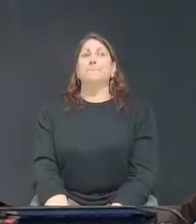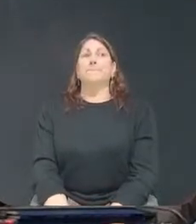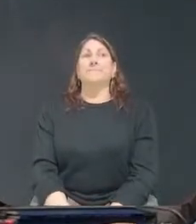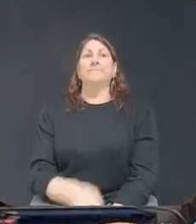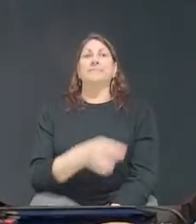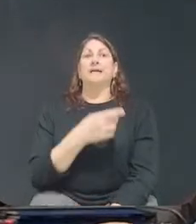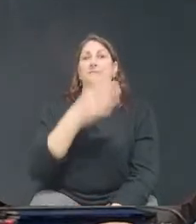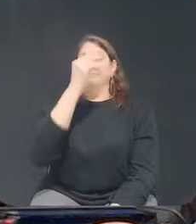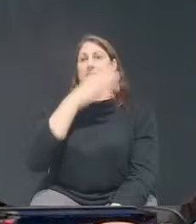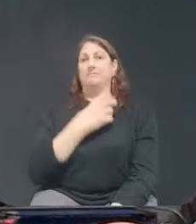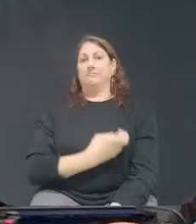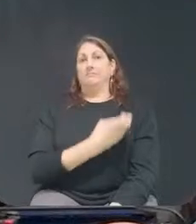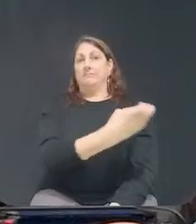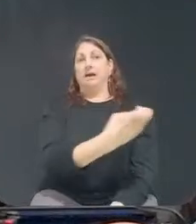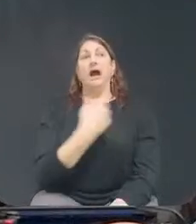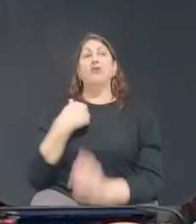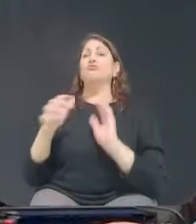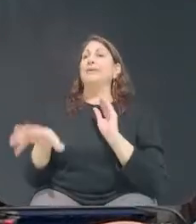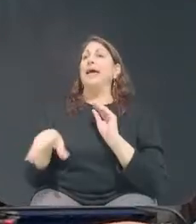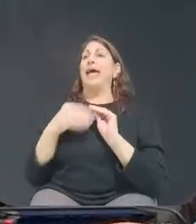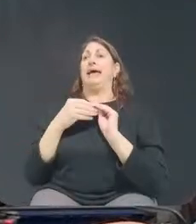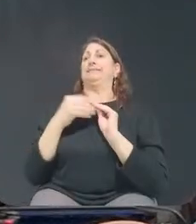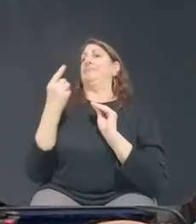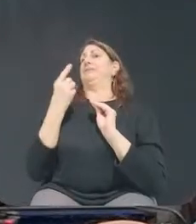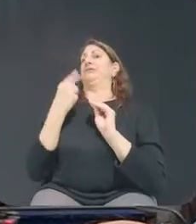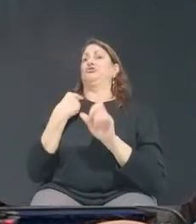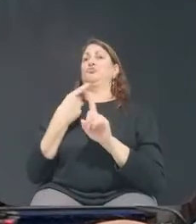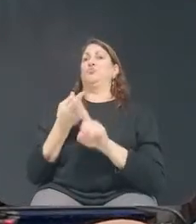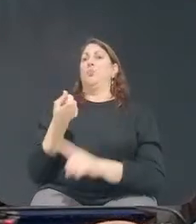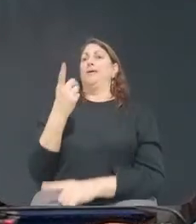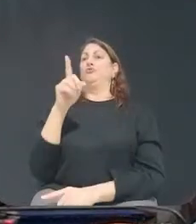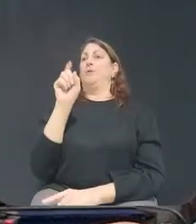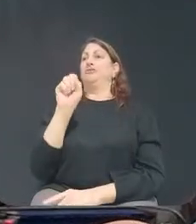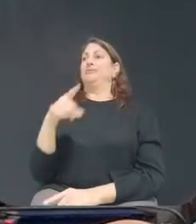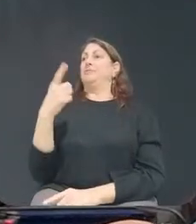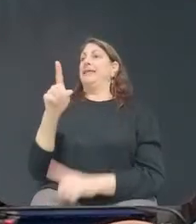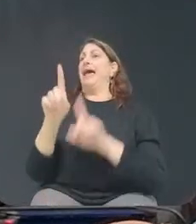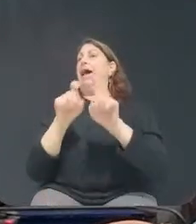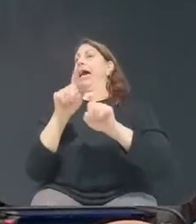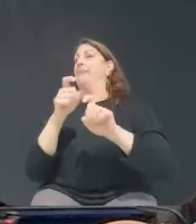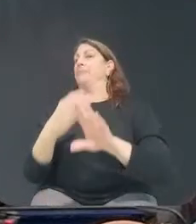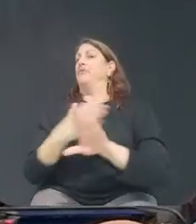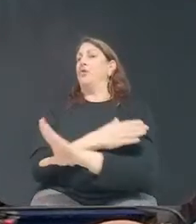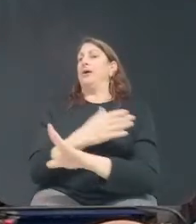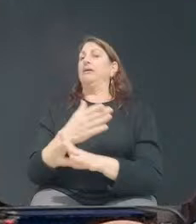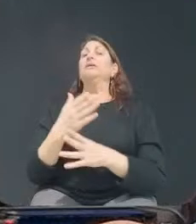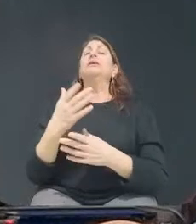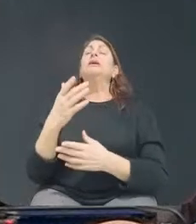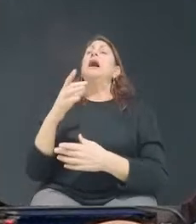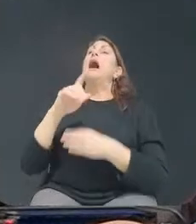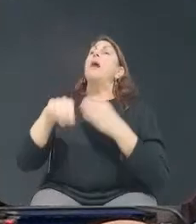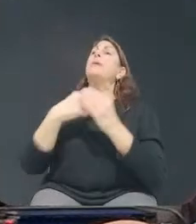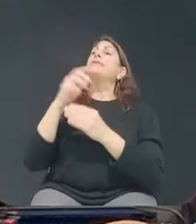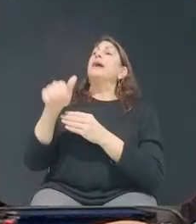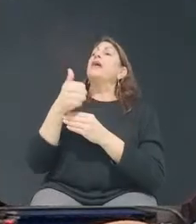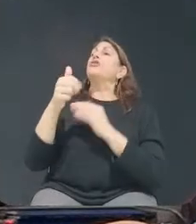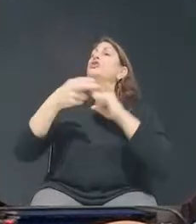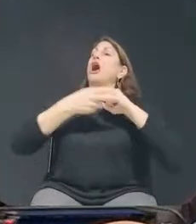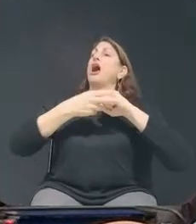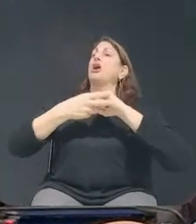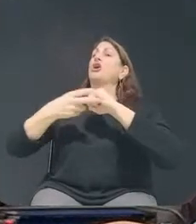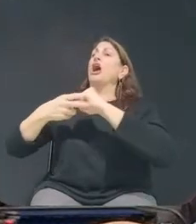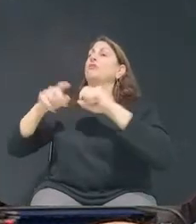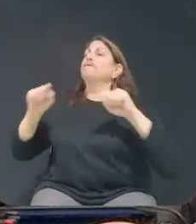I actually just wanted to slightly add to on one question that someone had asked earlier, that among other archives that are around that can be